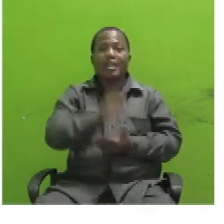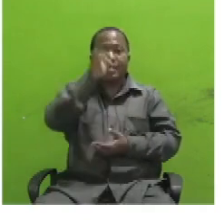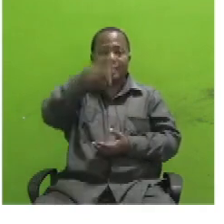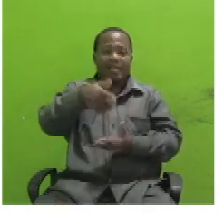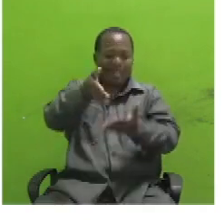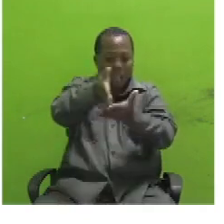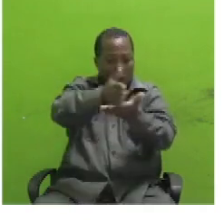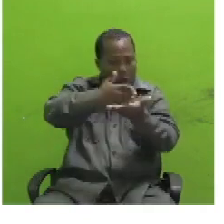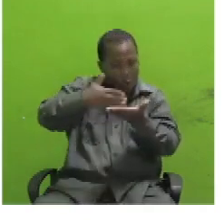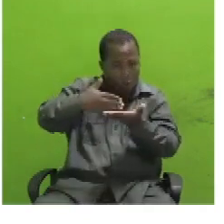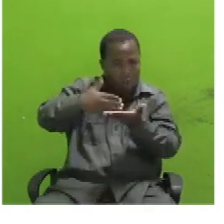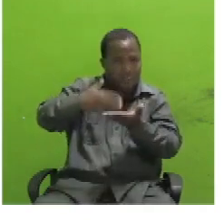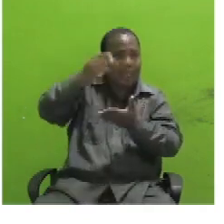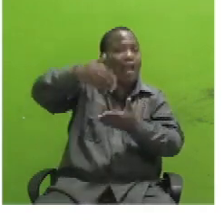is